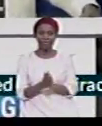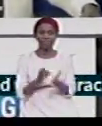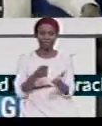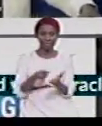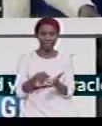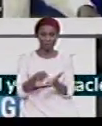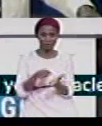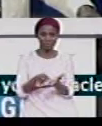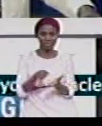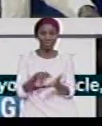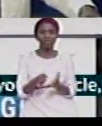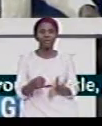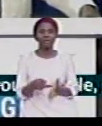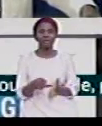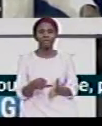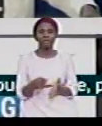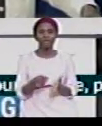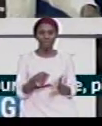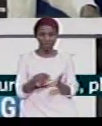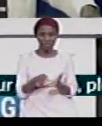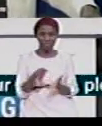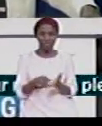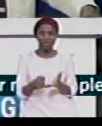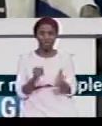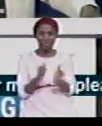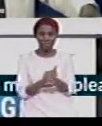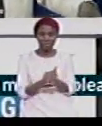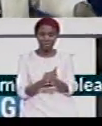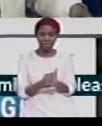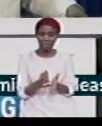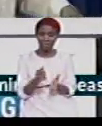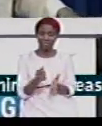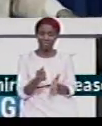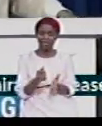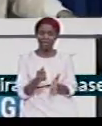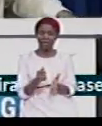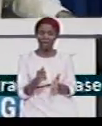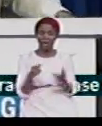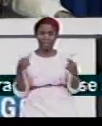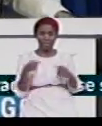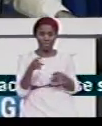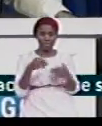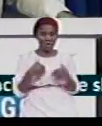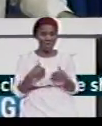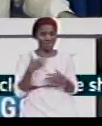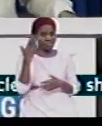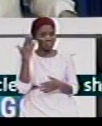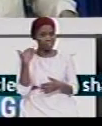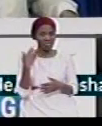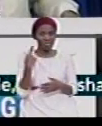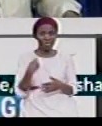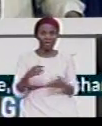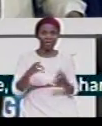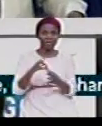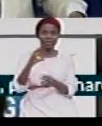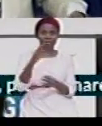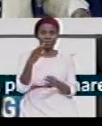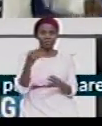Check the parts that were paining you. The Spirit of the Lord is still moving with the power of